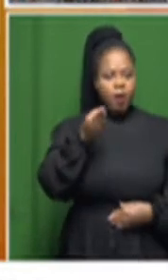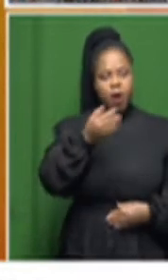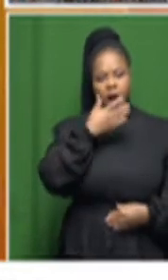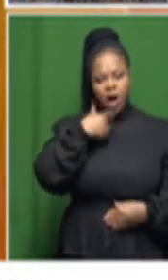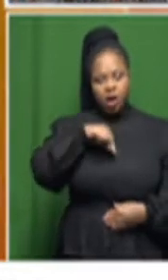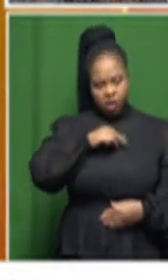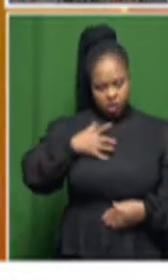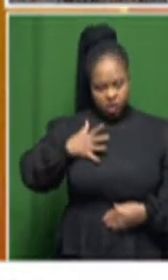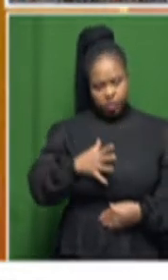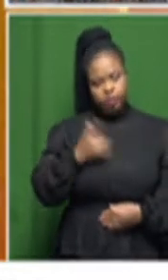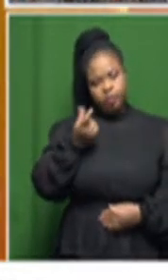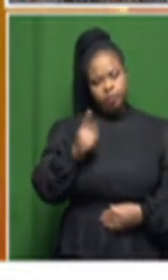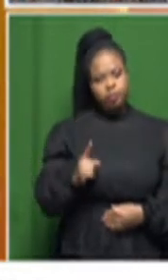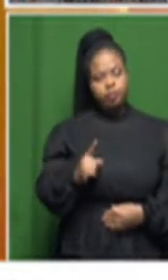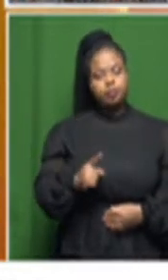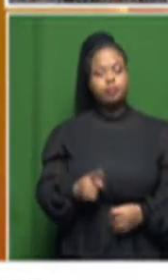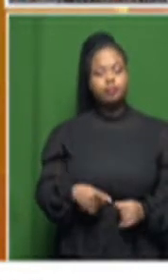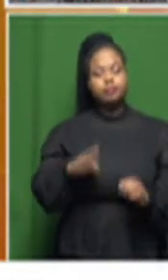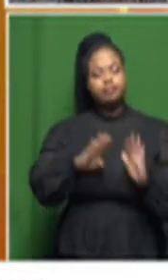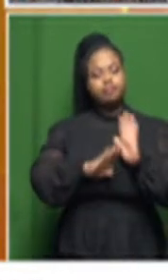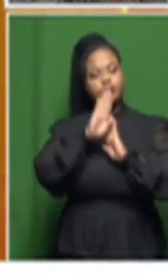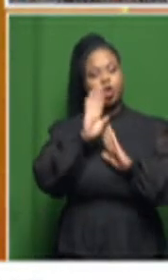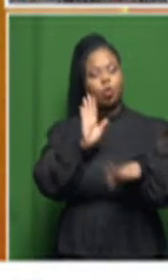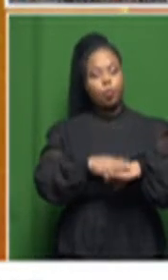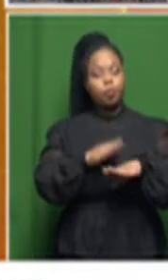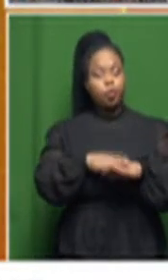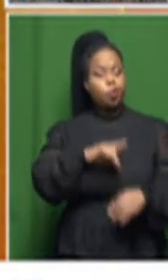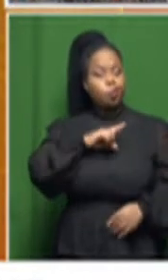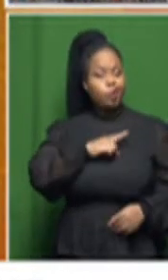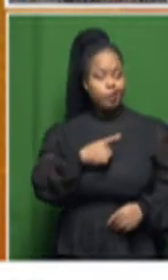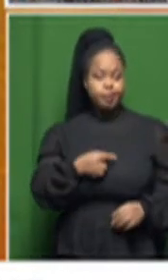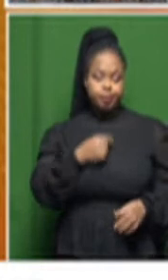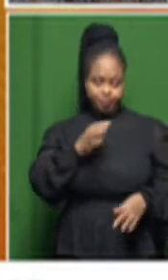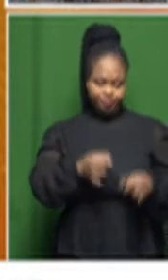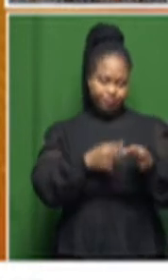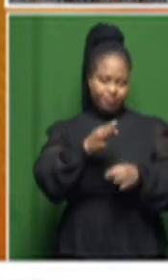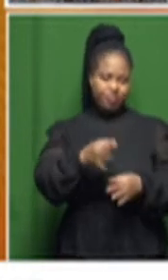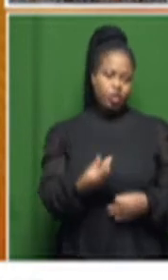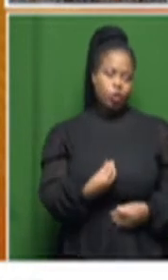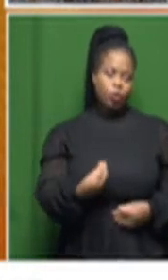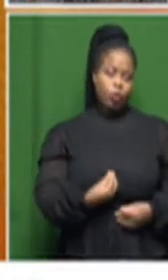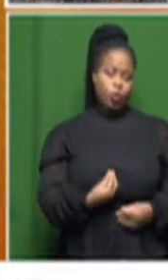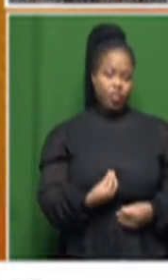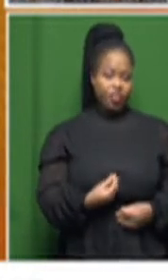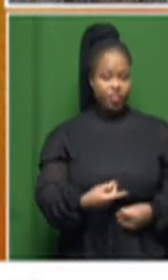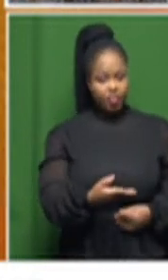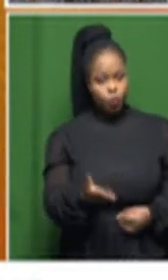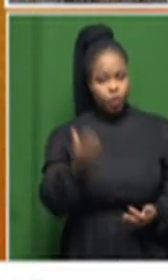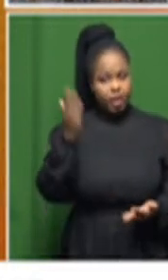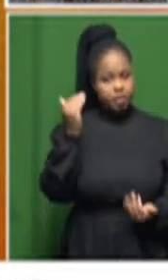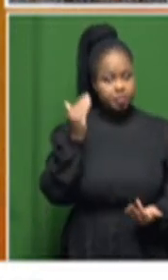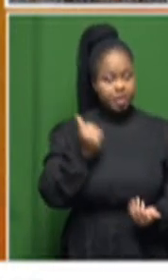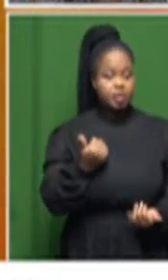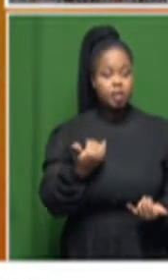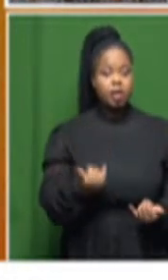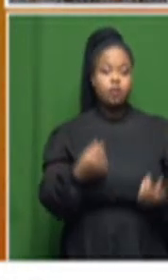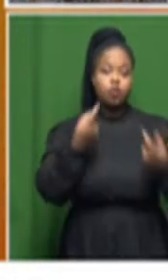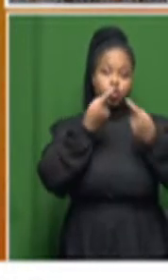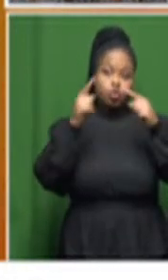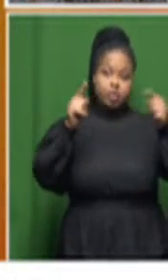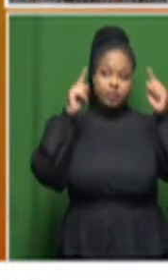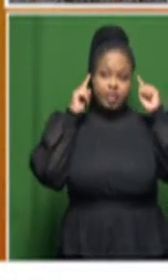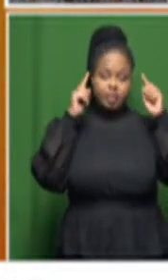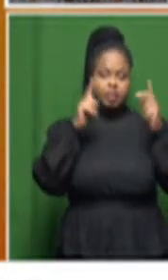to increase our fixed outreach, particularly as we're expanding to the younger age group towards the universities and the TVETs.